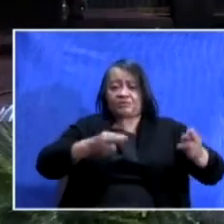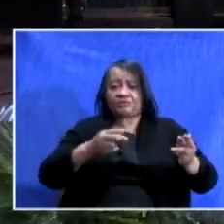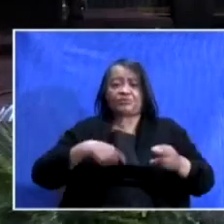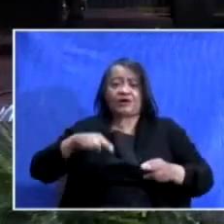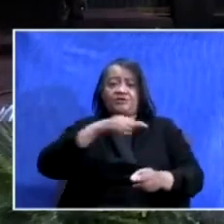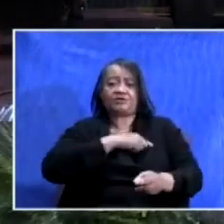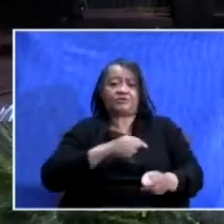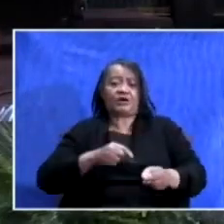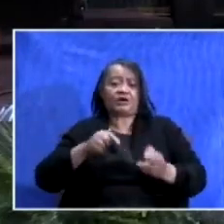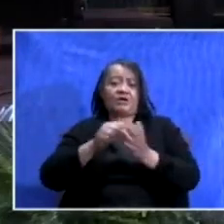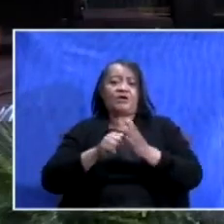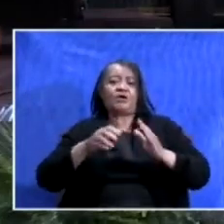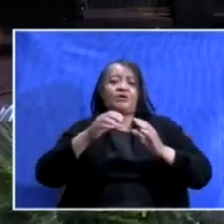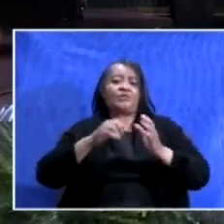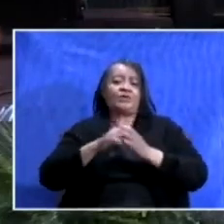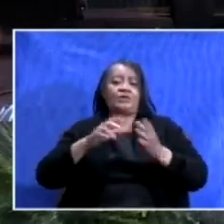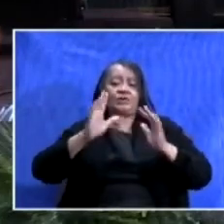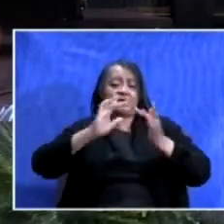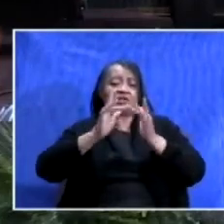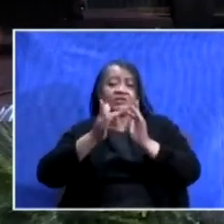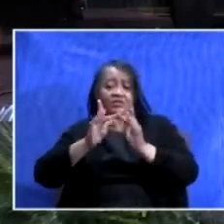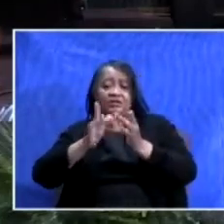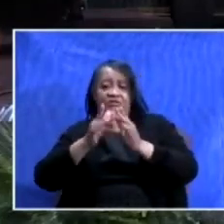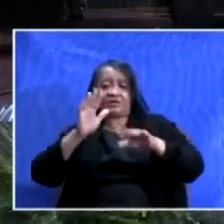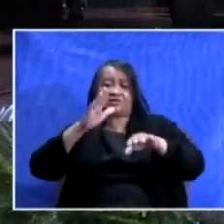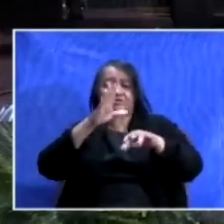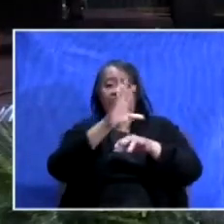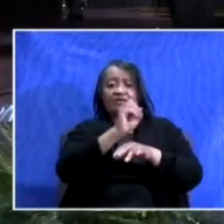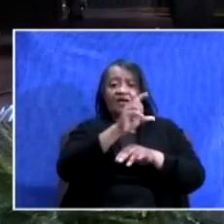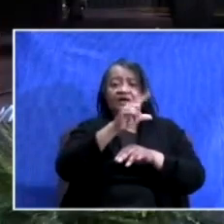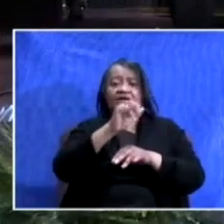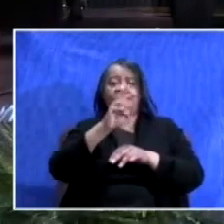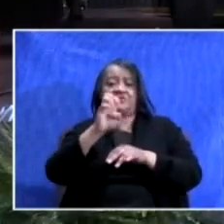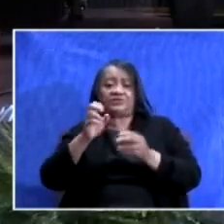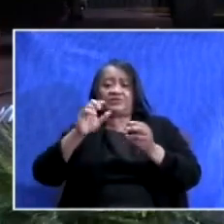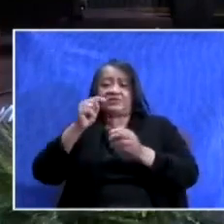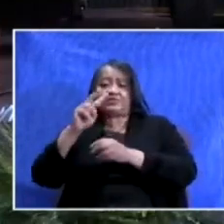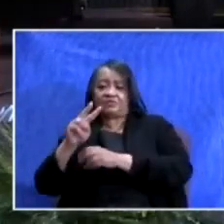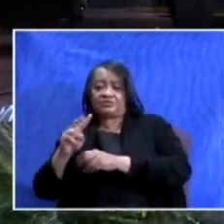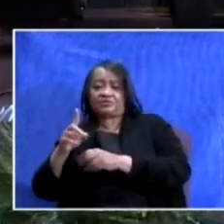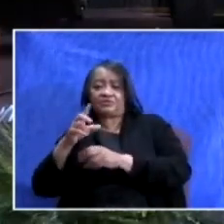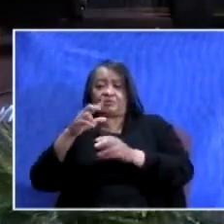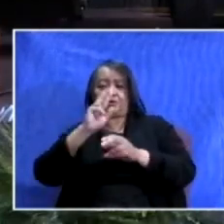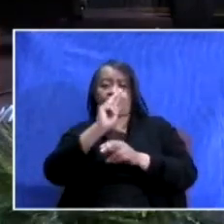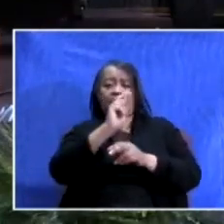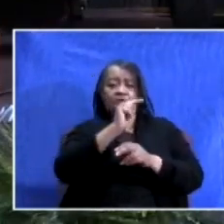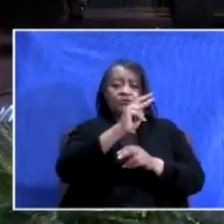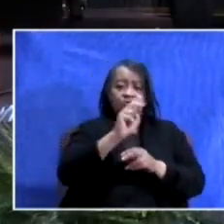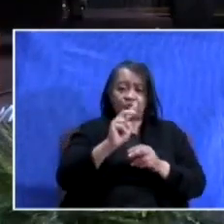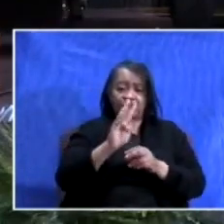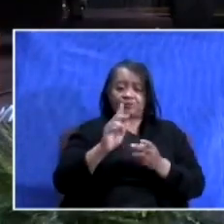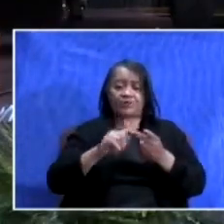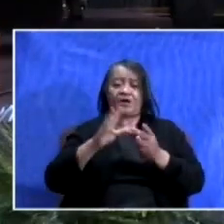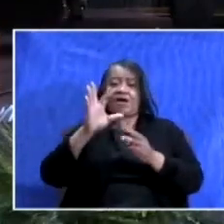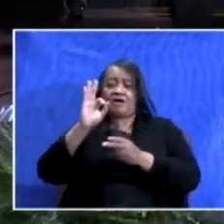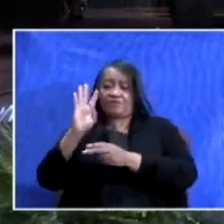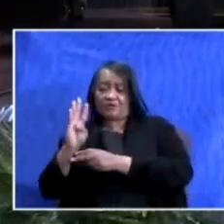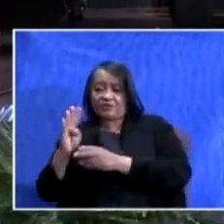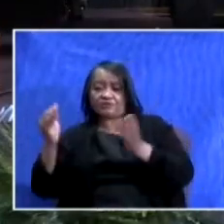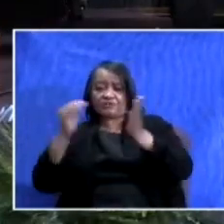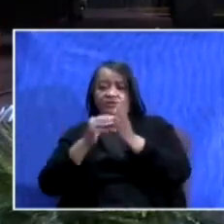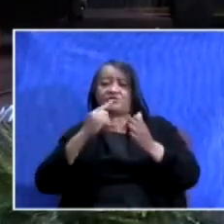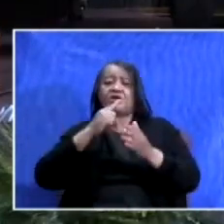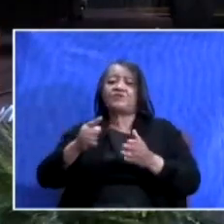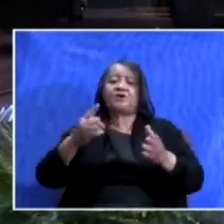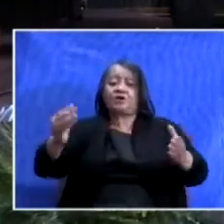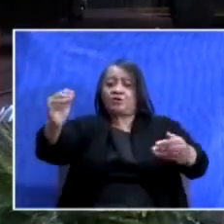We're streaming live right now on SSC Live TV, YouTube, and Facebook. Again, we